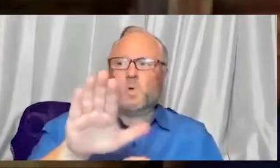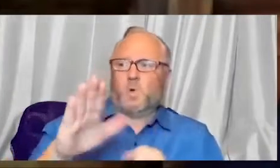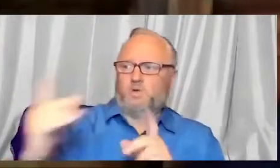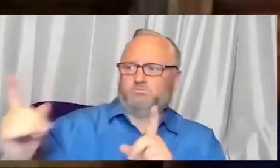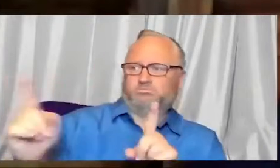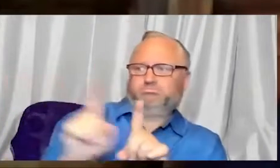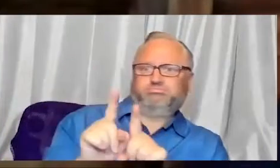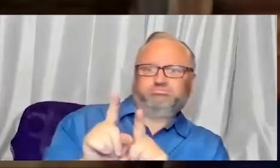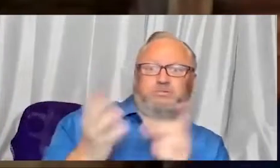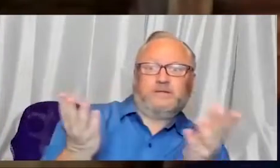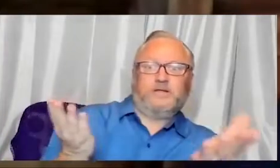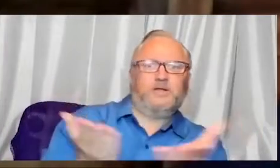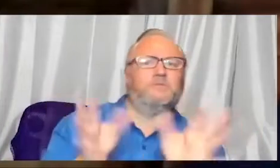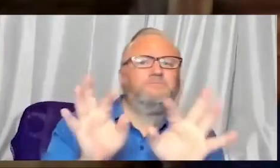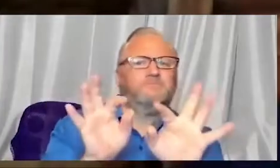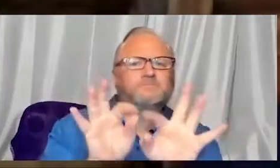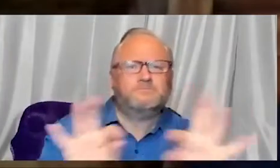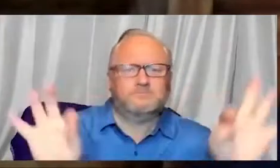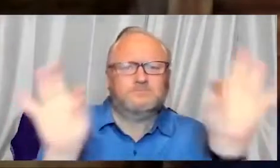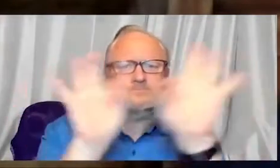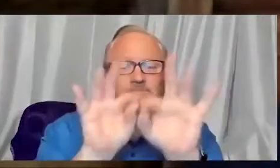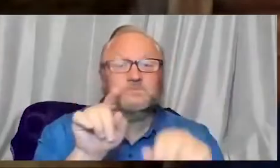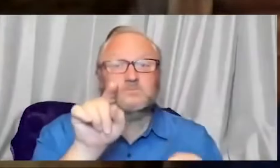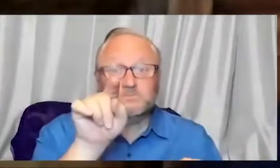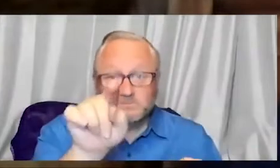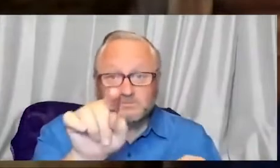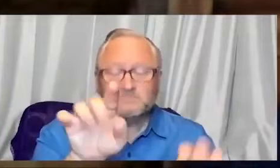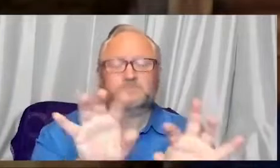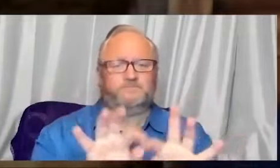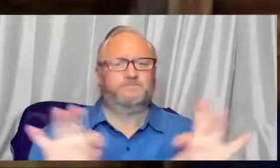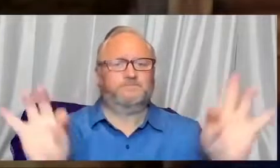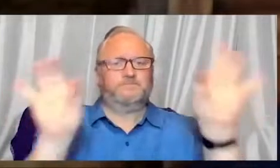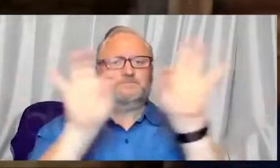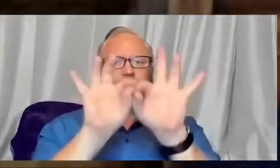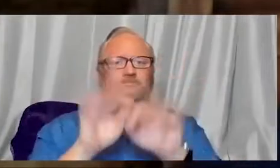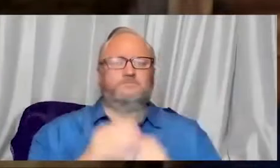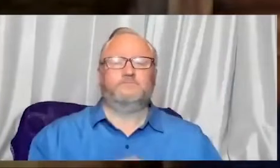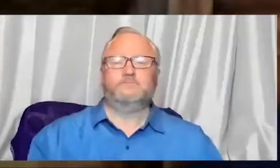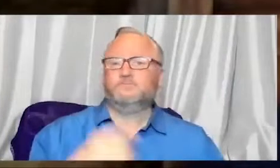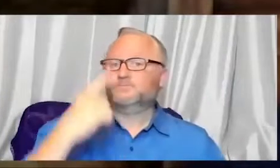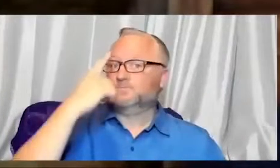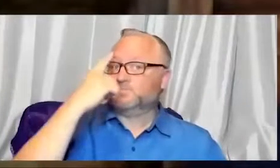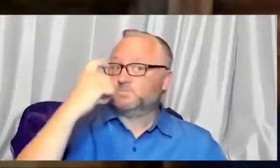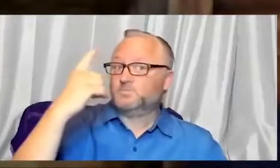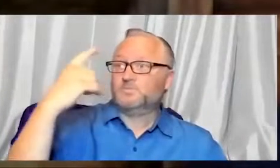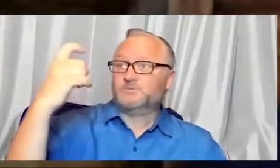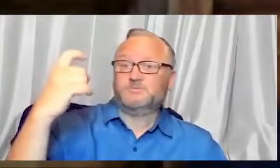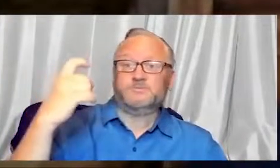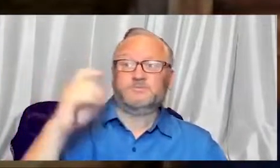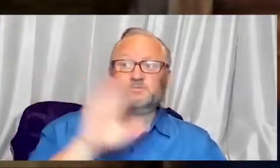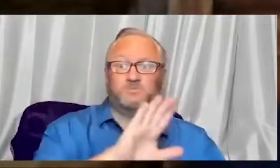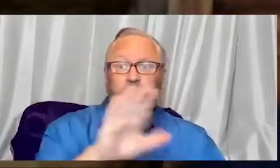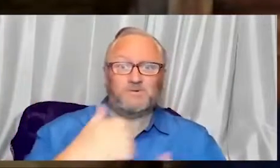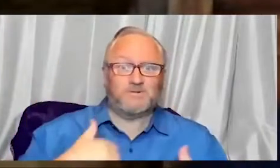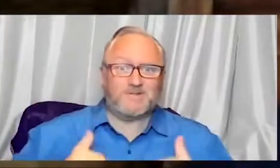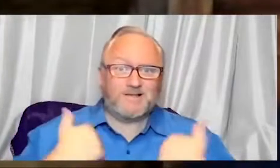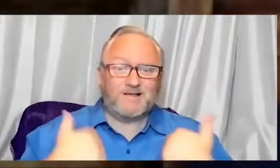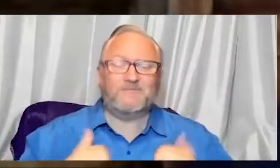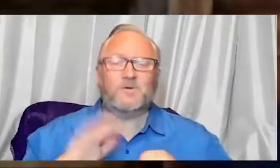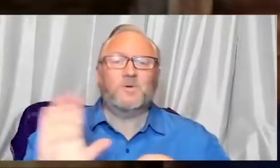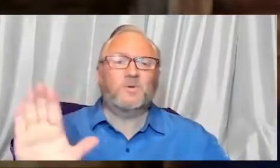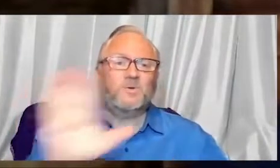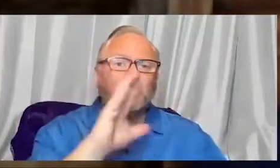matters. You matter. Your dreams your lives, your